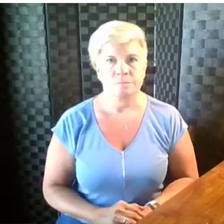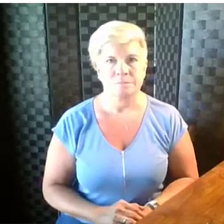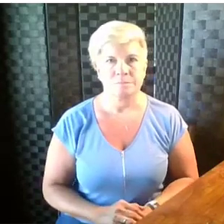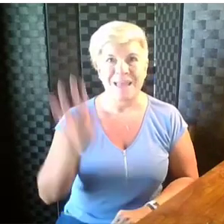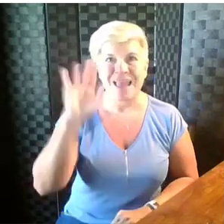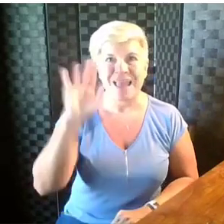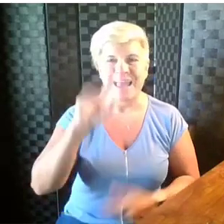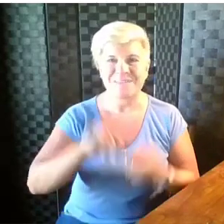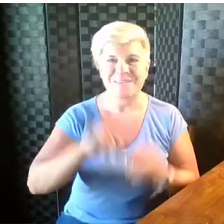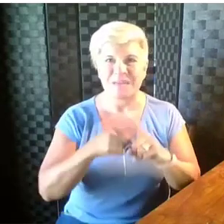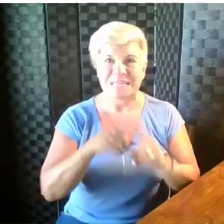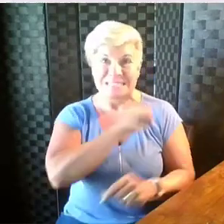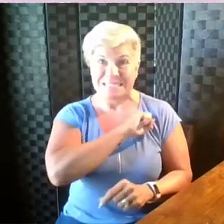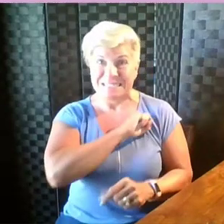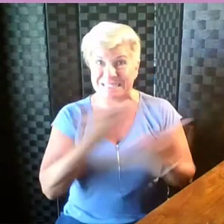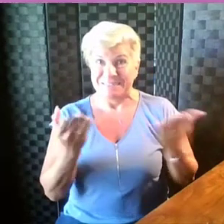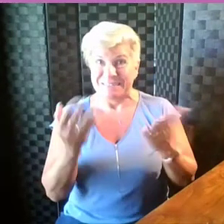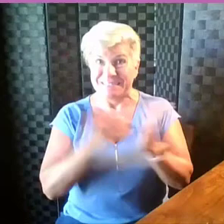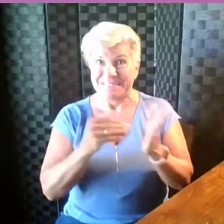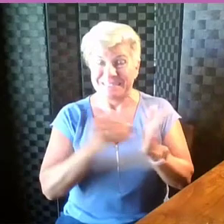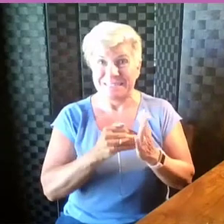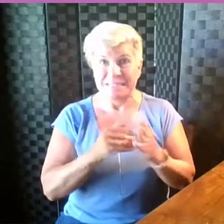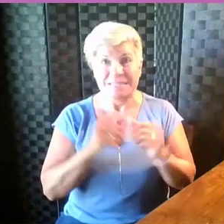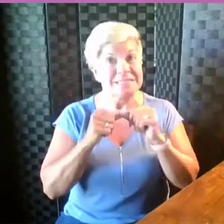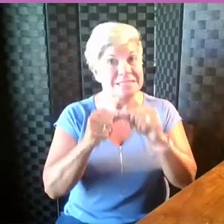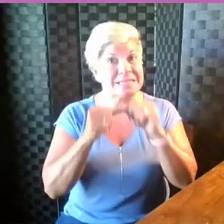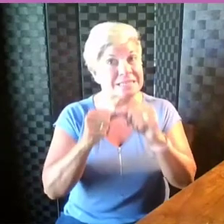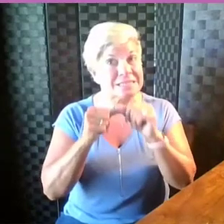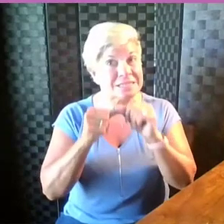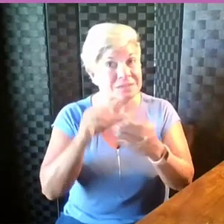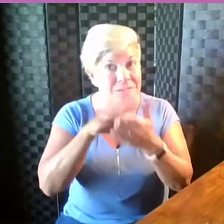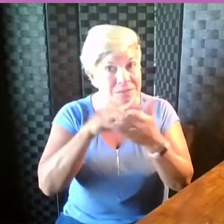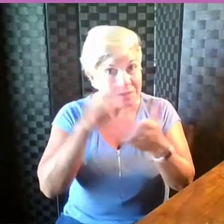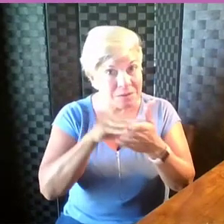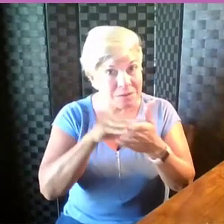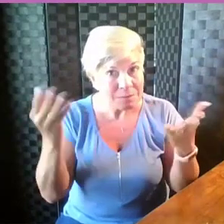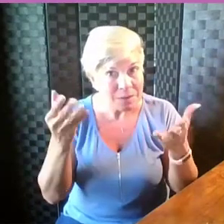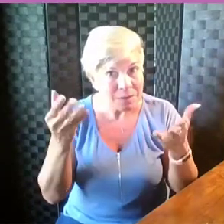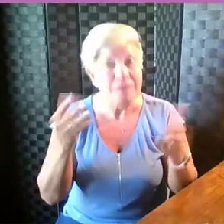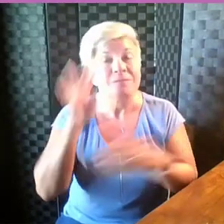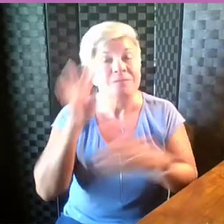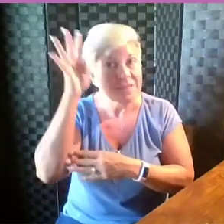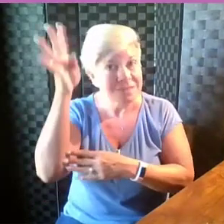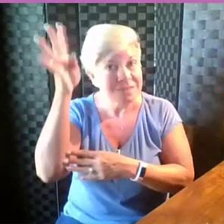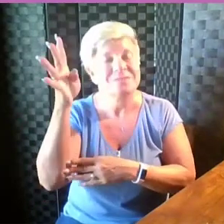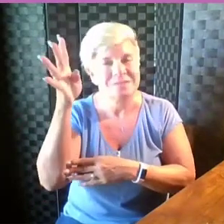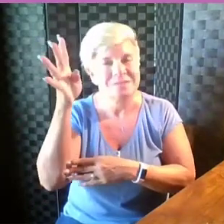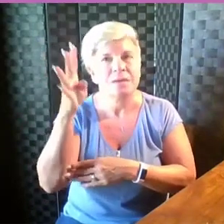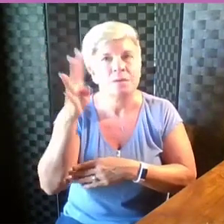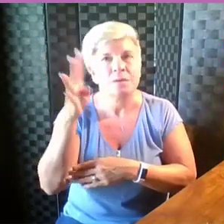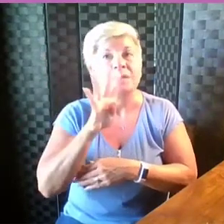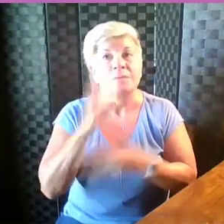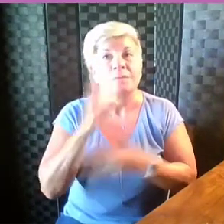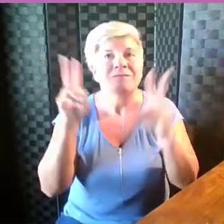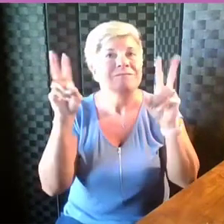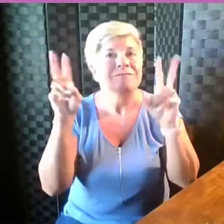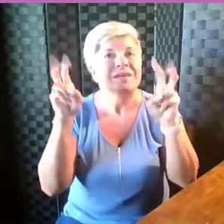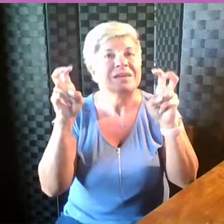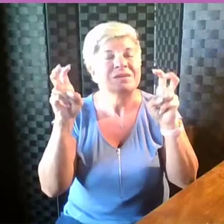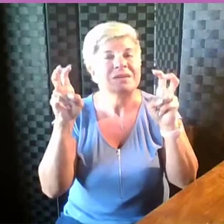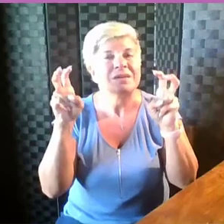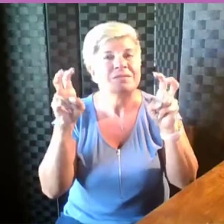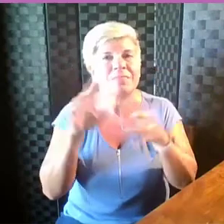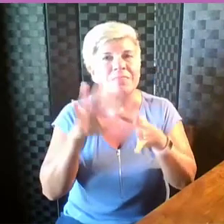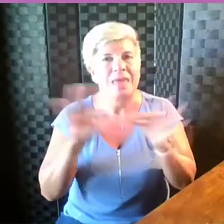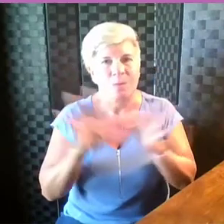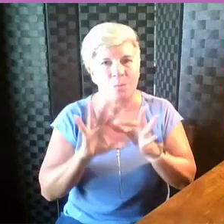Hi friends, it's Mrs. Schreiber again, and we're going to continue our lessons in fiction today, and we're going to talk about figurative